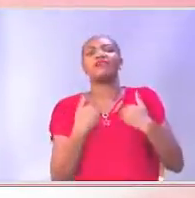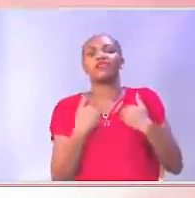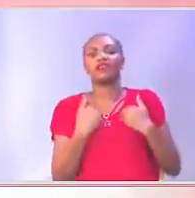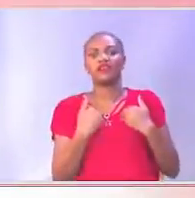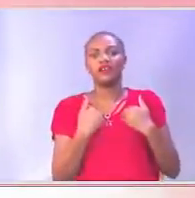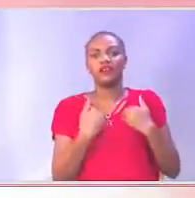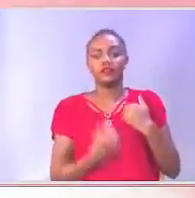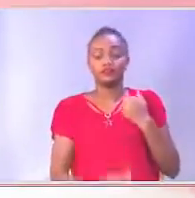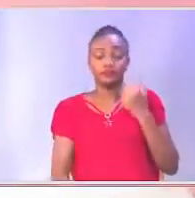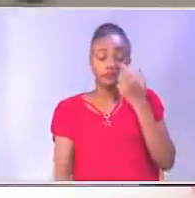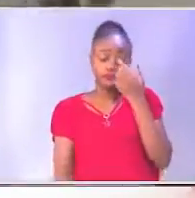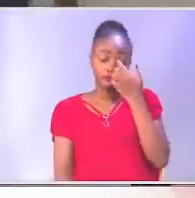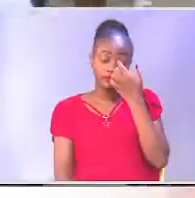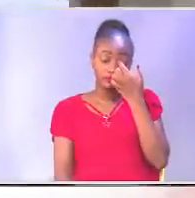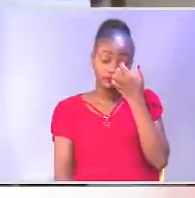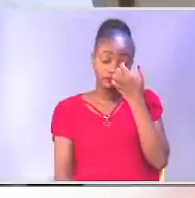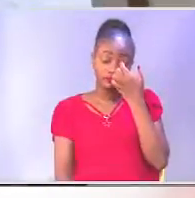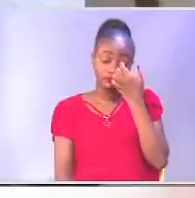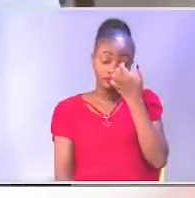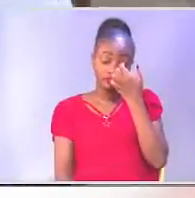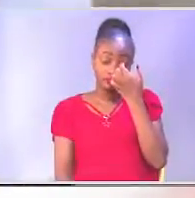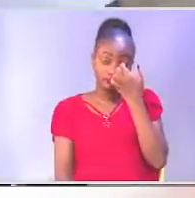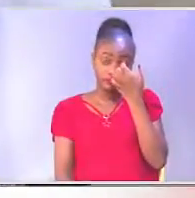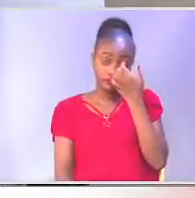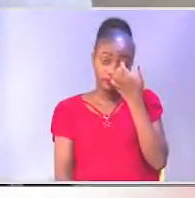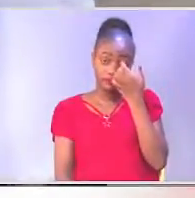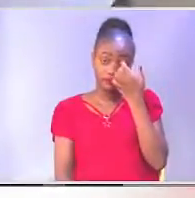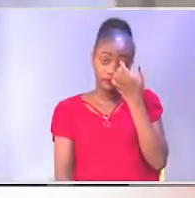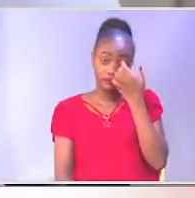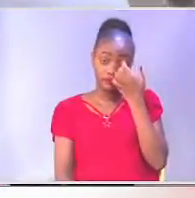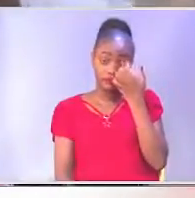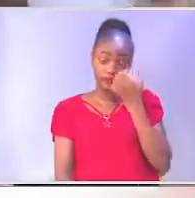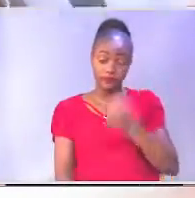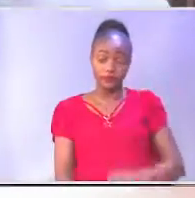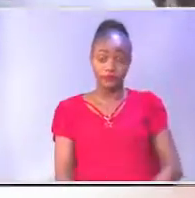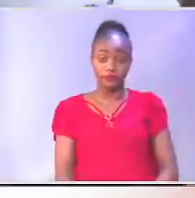Mike Kagwongo TV 47.